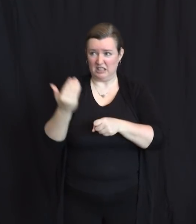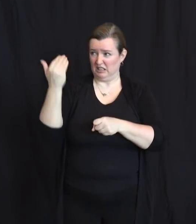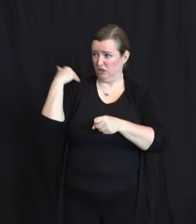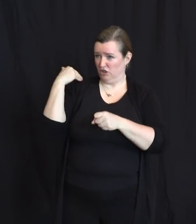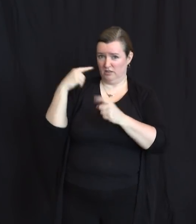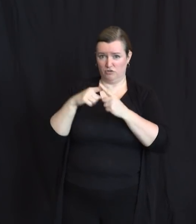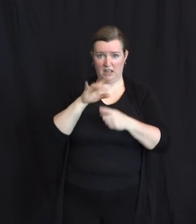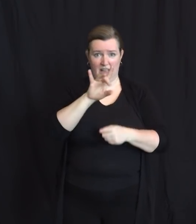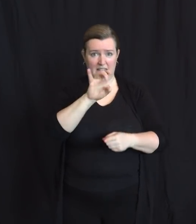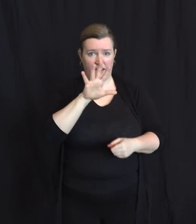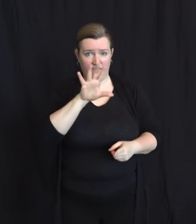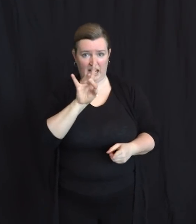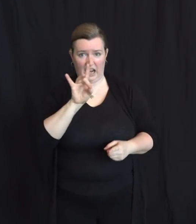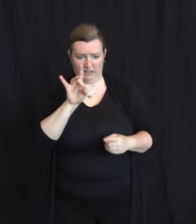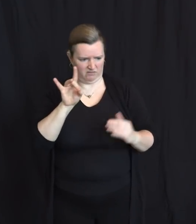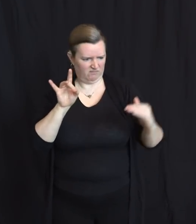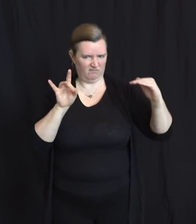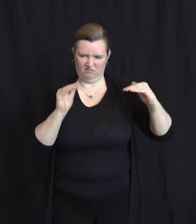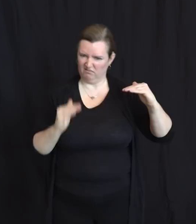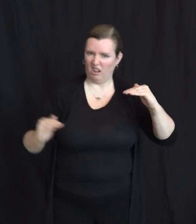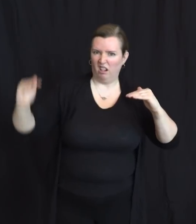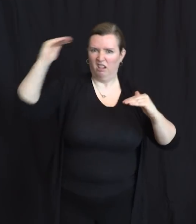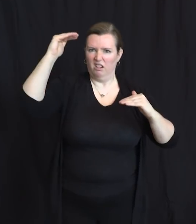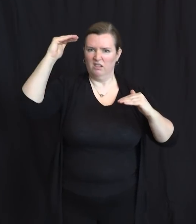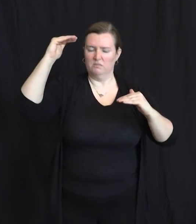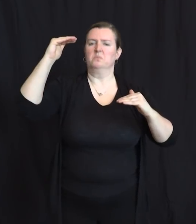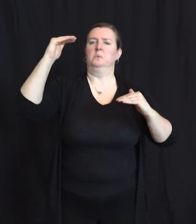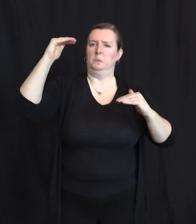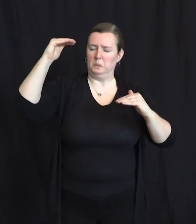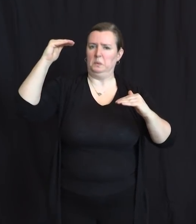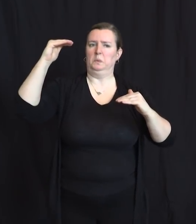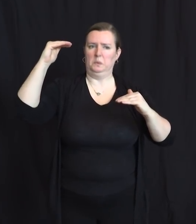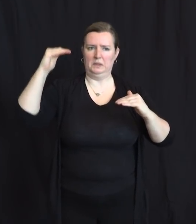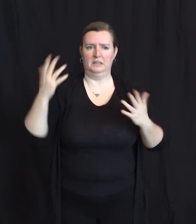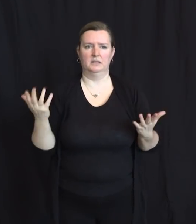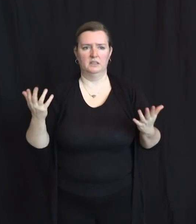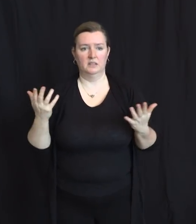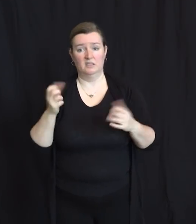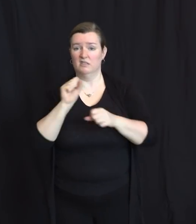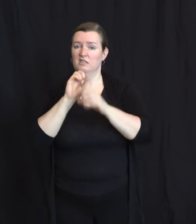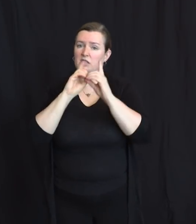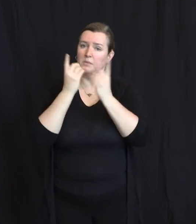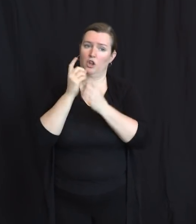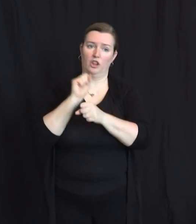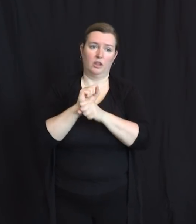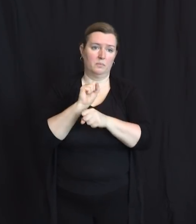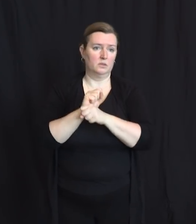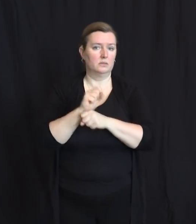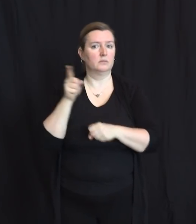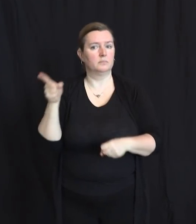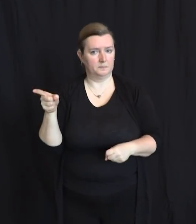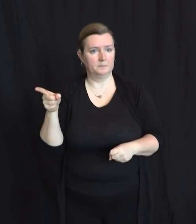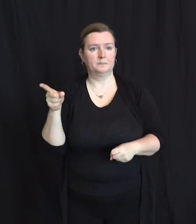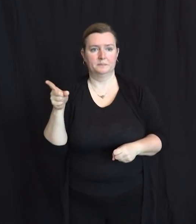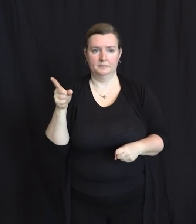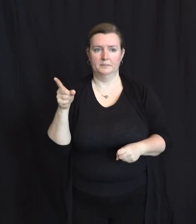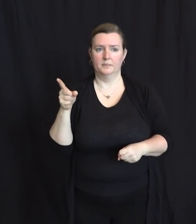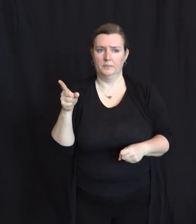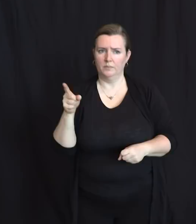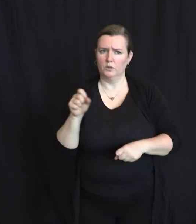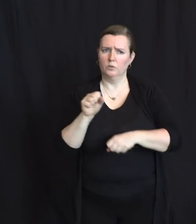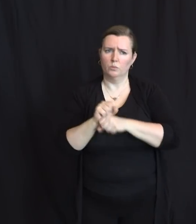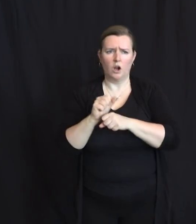858,000 today. The department continues to do everything it can to streamline processes and ensure that